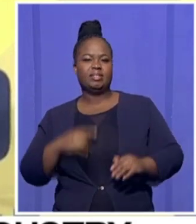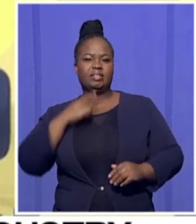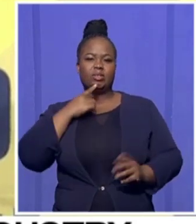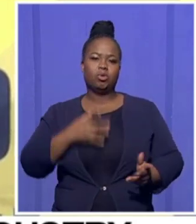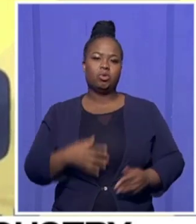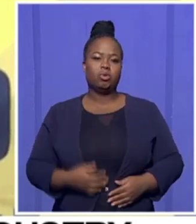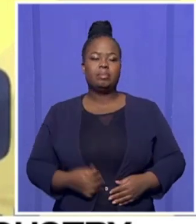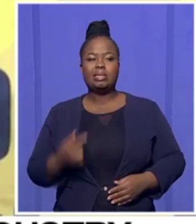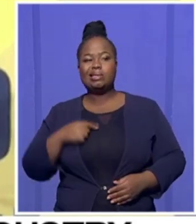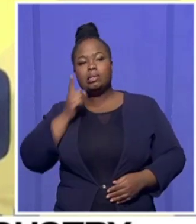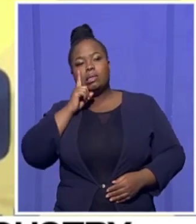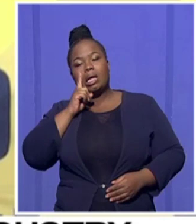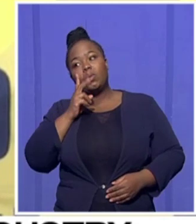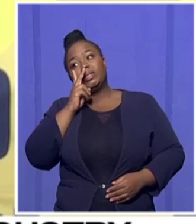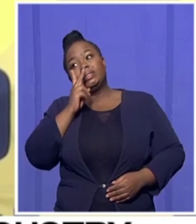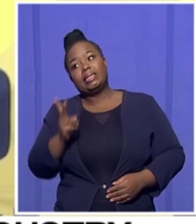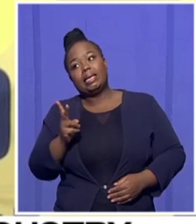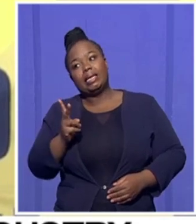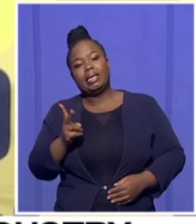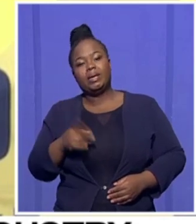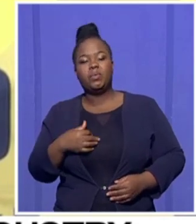Or I'll see what I can do.